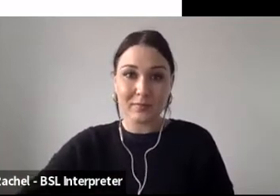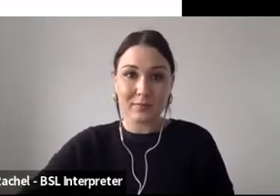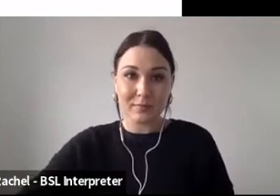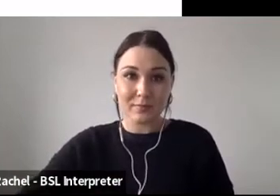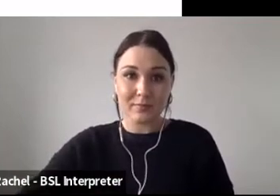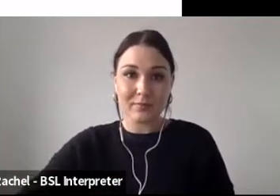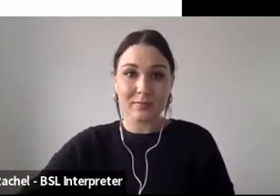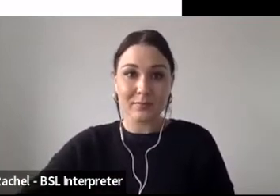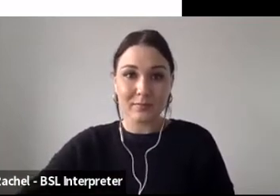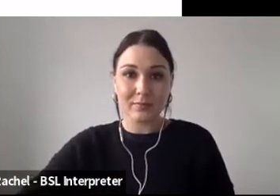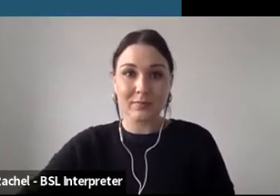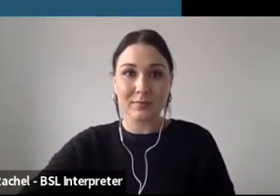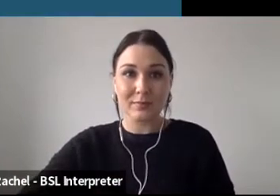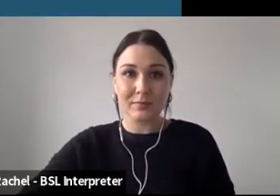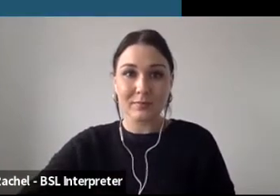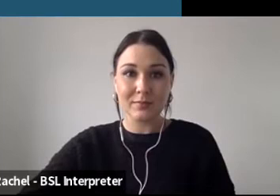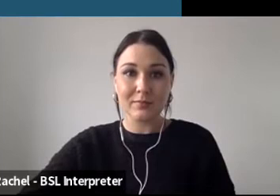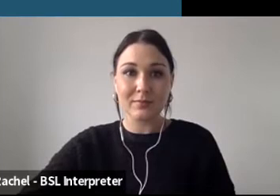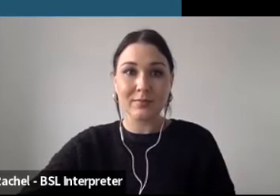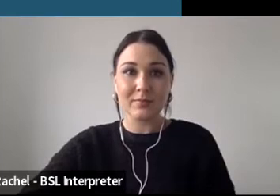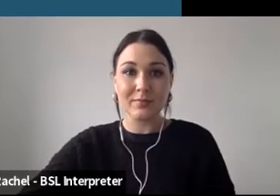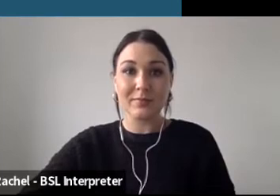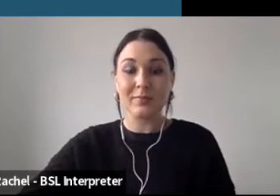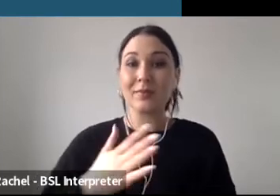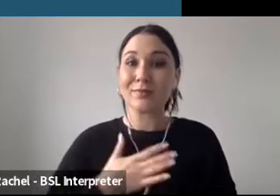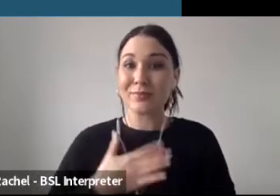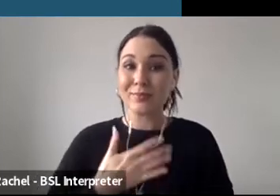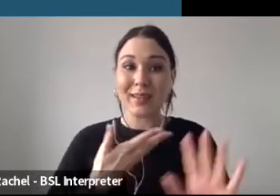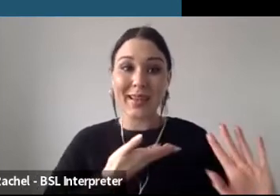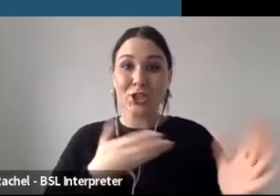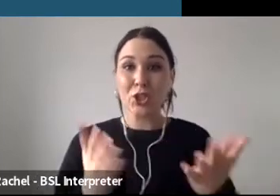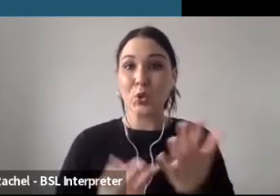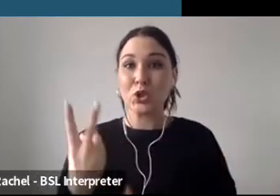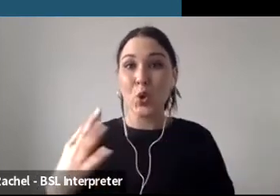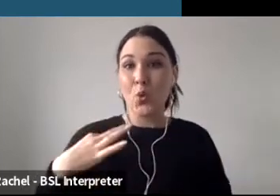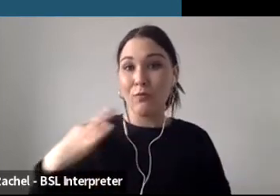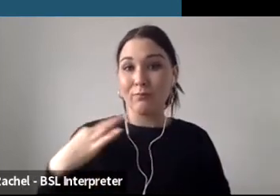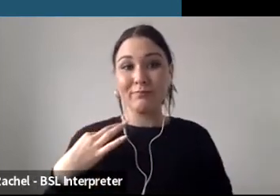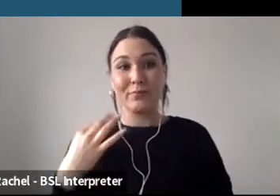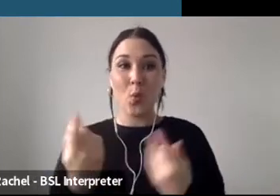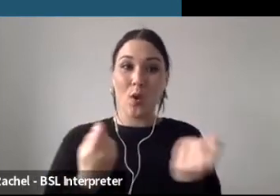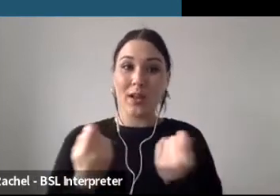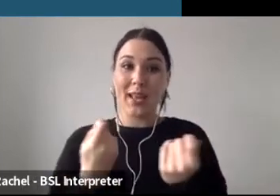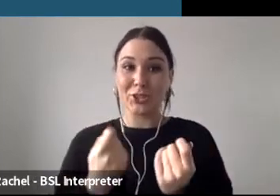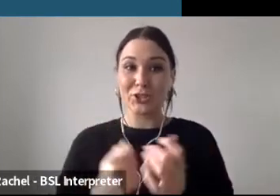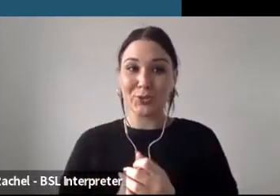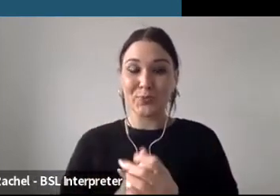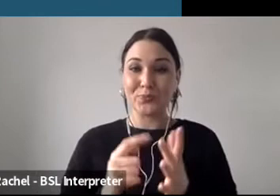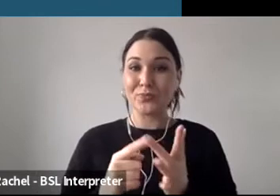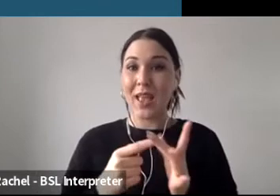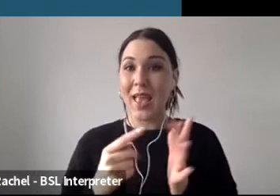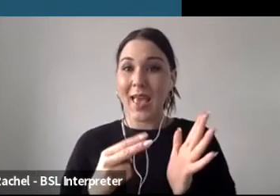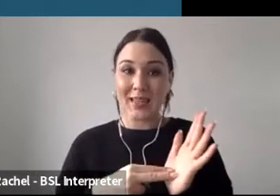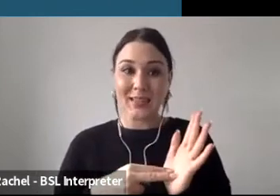So now I'd like to introduce two of our AbilityNet volunteer coordinators that I mentioned earlier. So